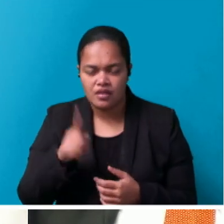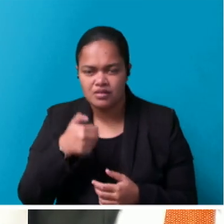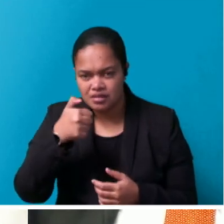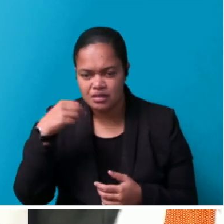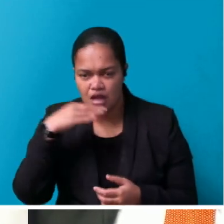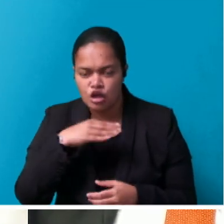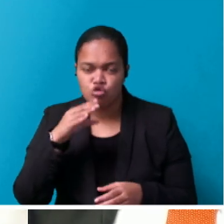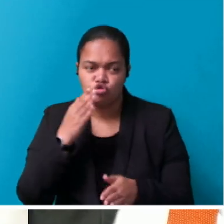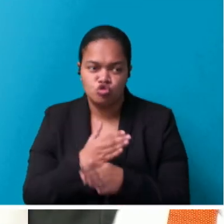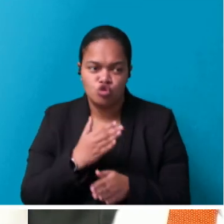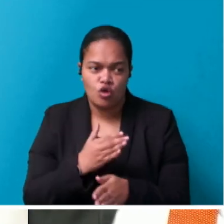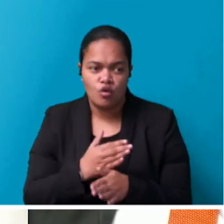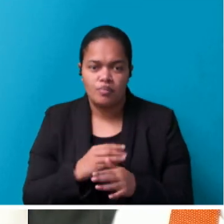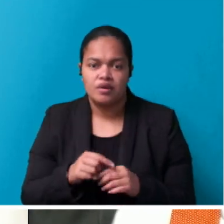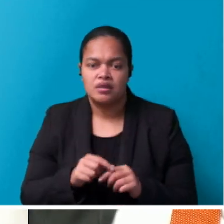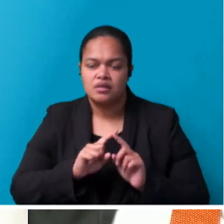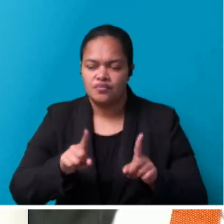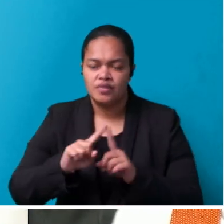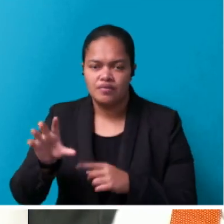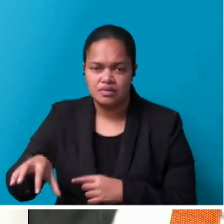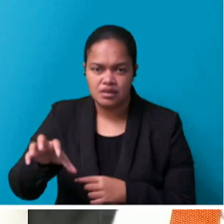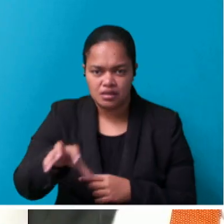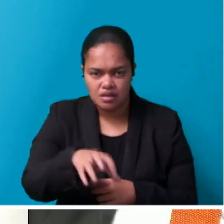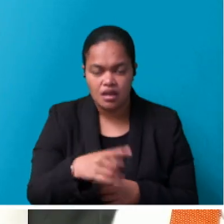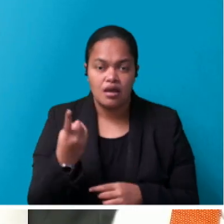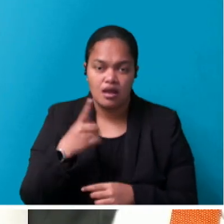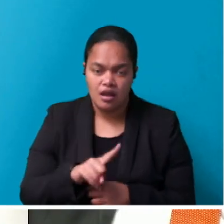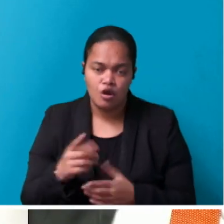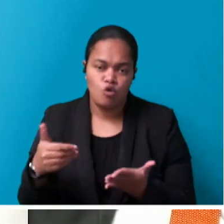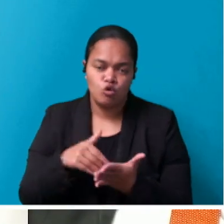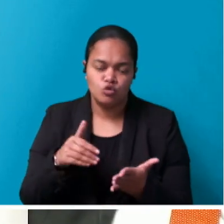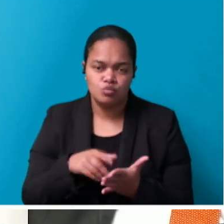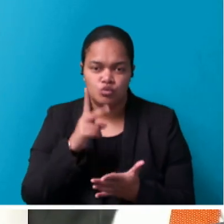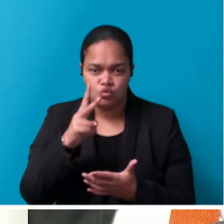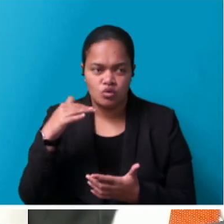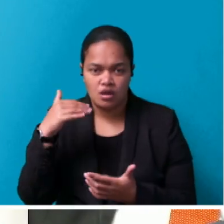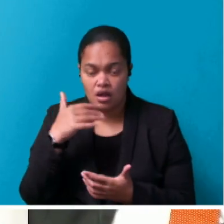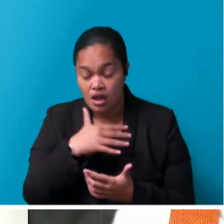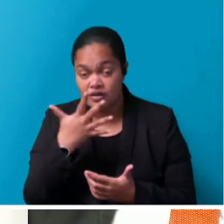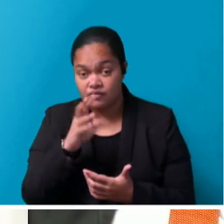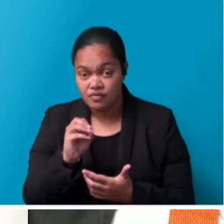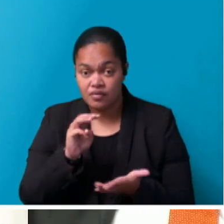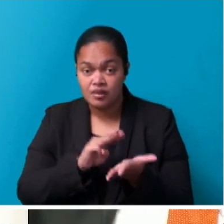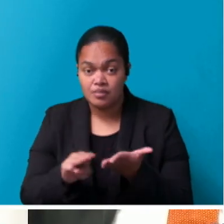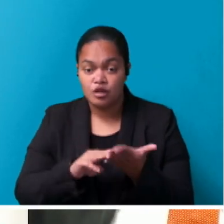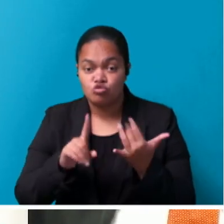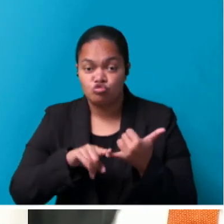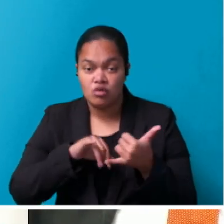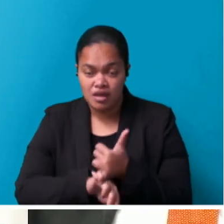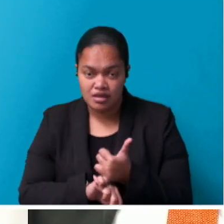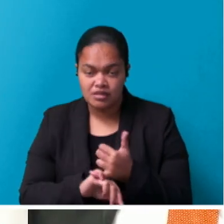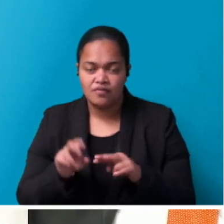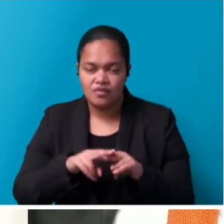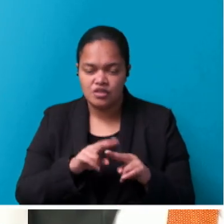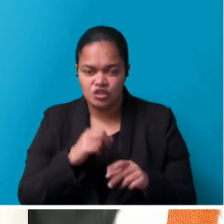jobs across various sectors and contribute about $250 million to Fiji's GDP by